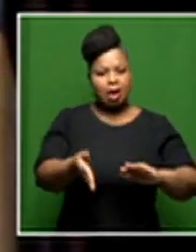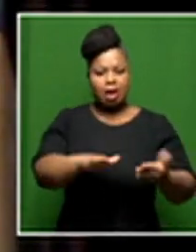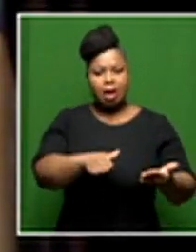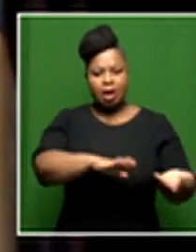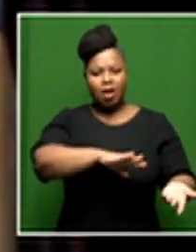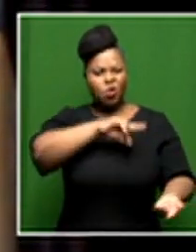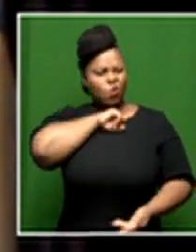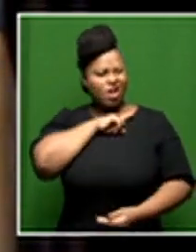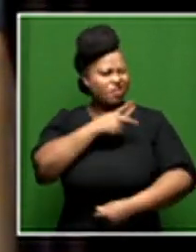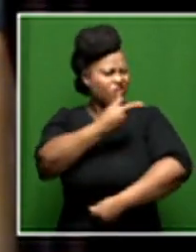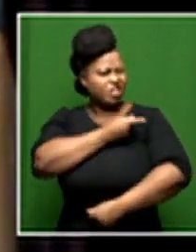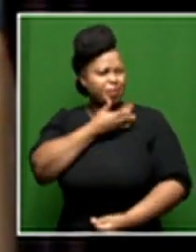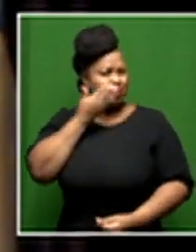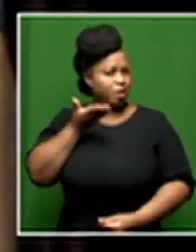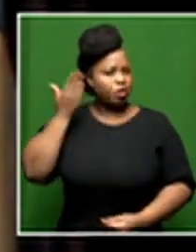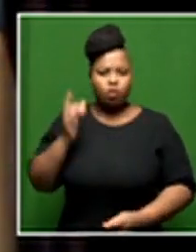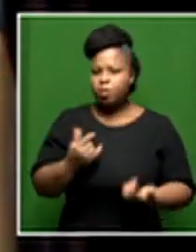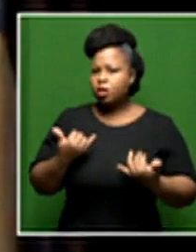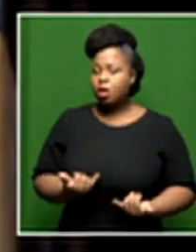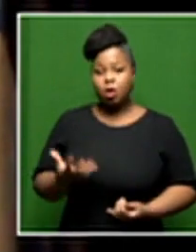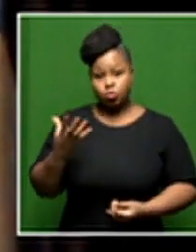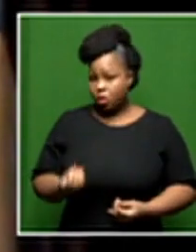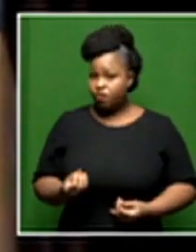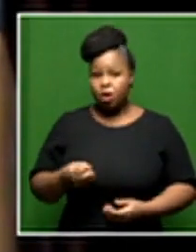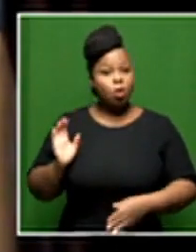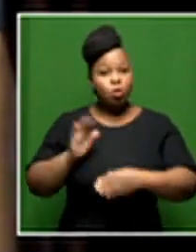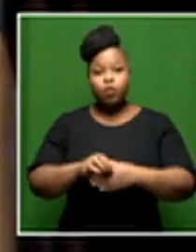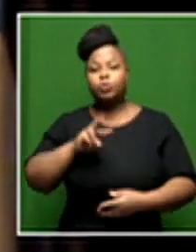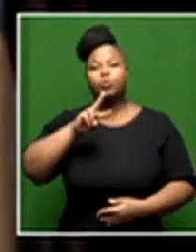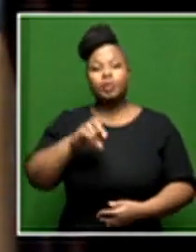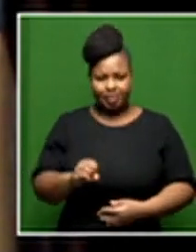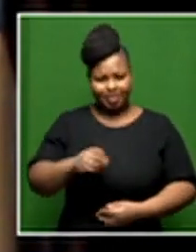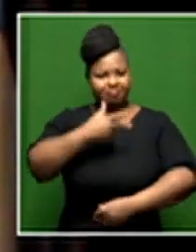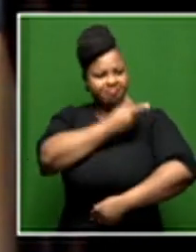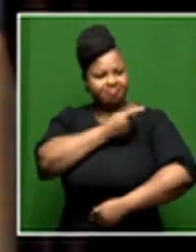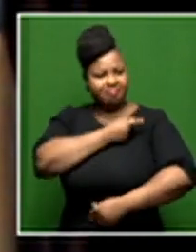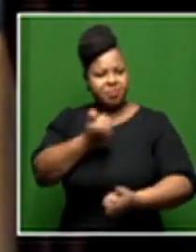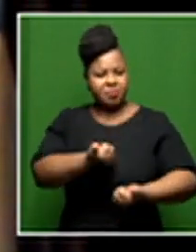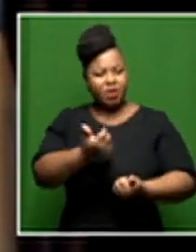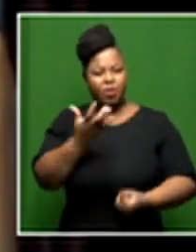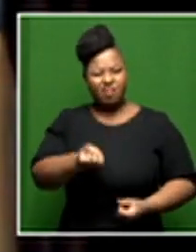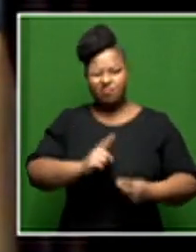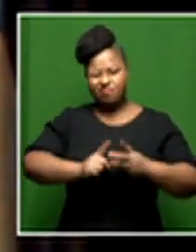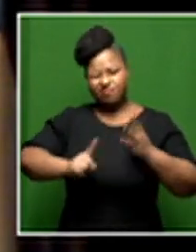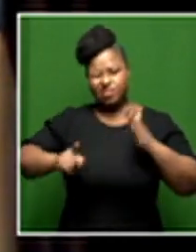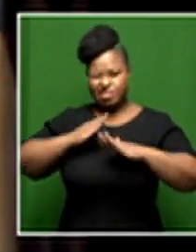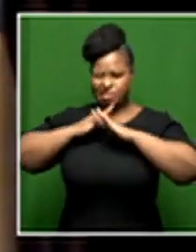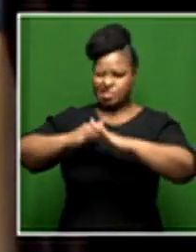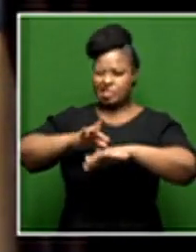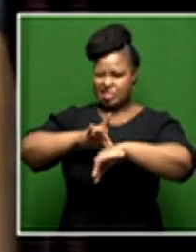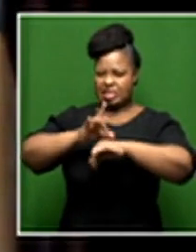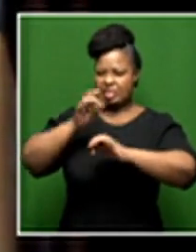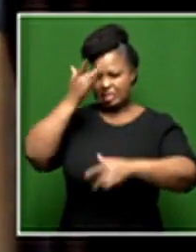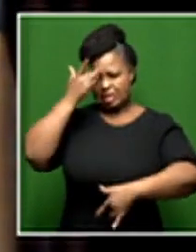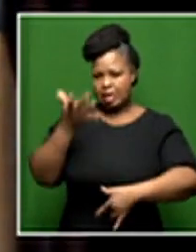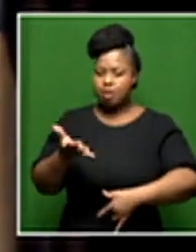since now we've got a lot of vaccines, like we've got about more than 20 vaccines which prevents various diseases. So